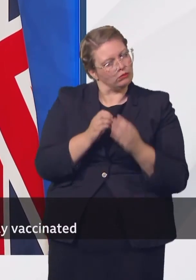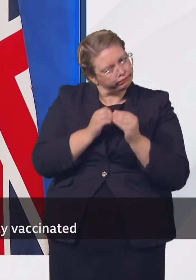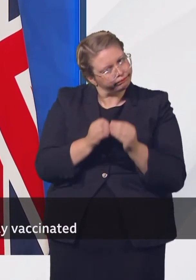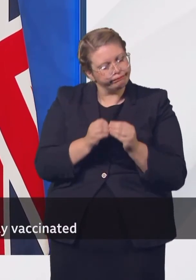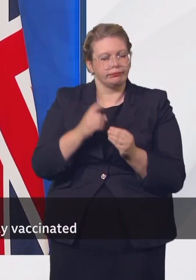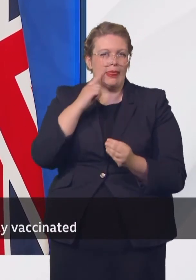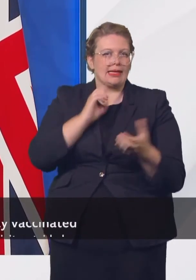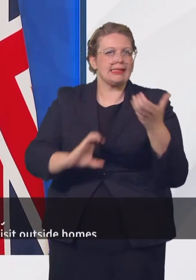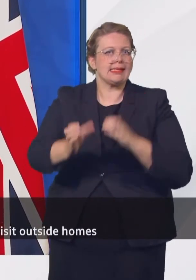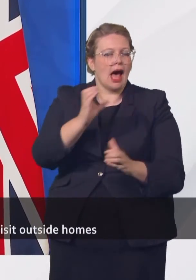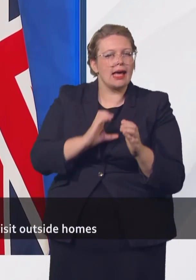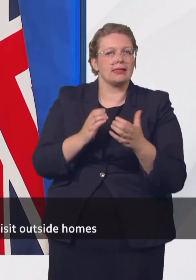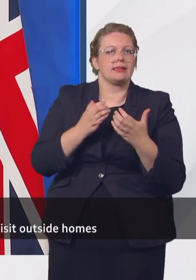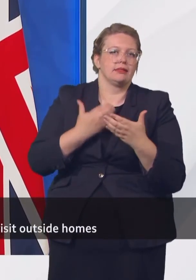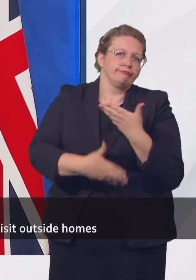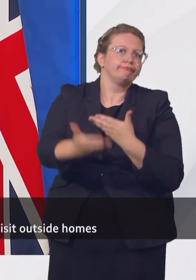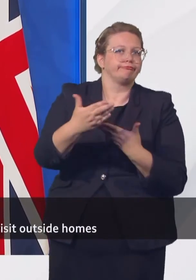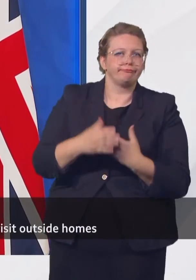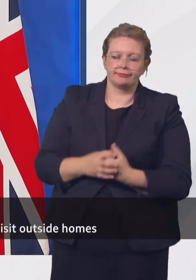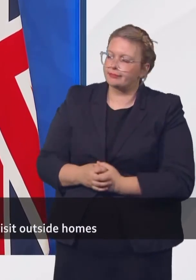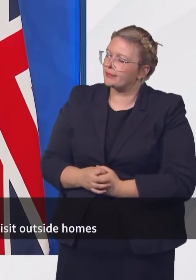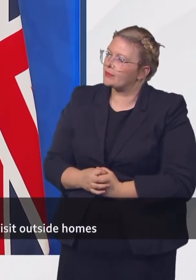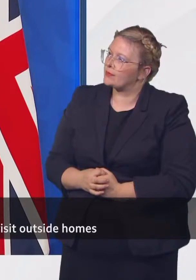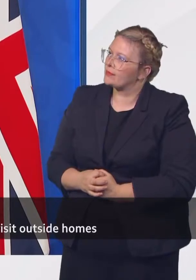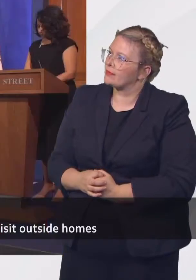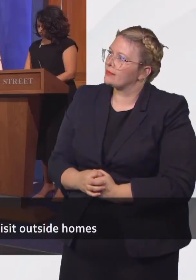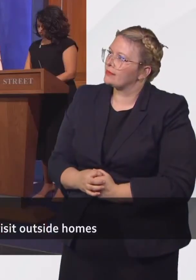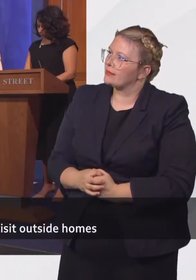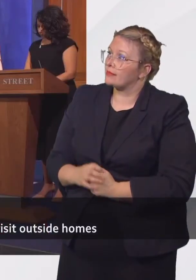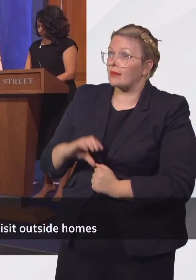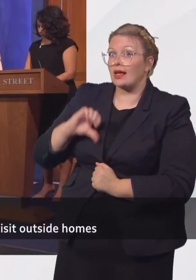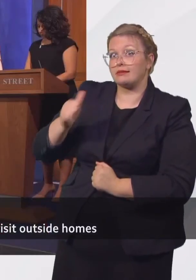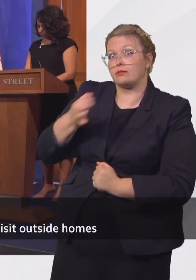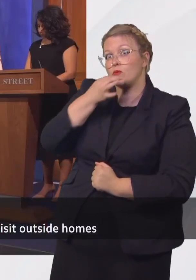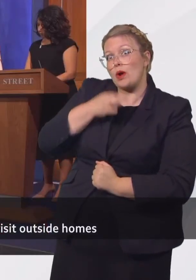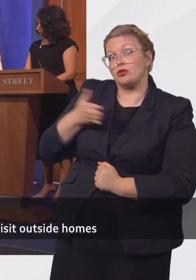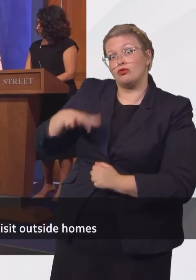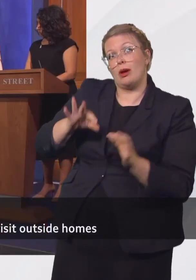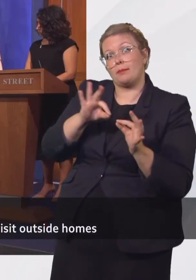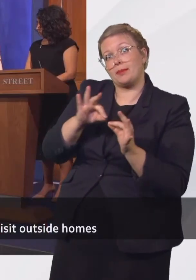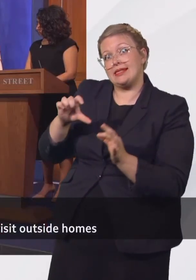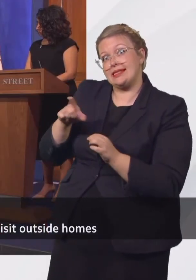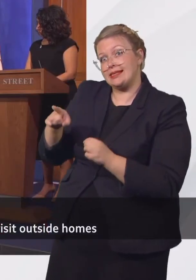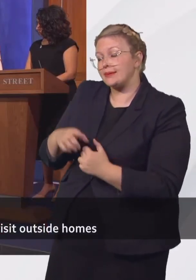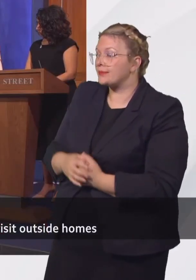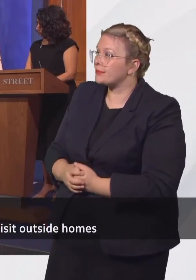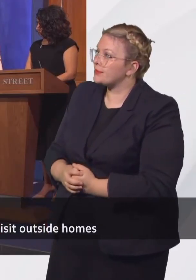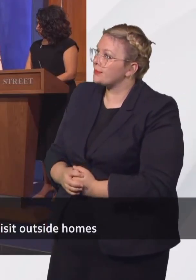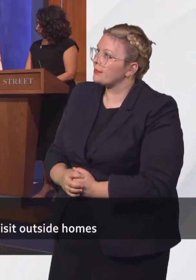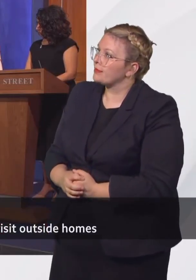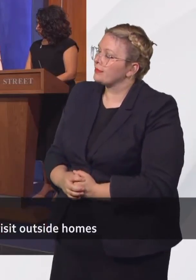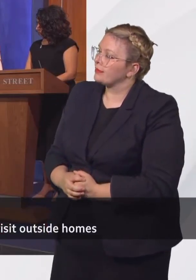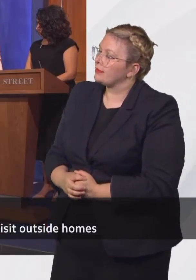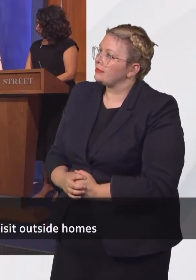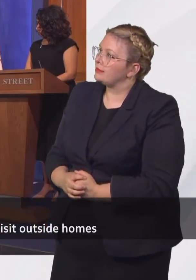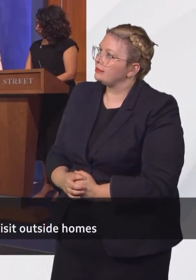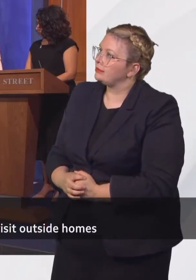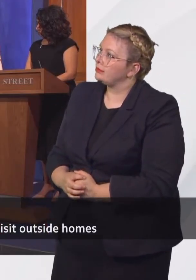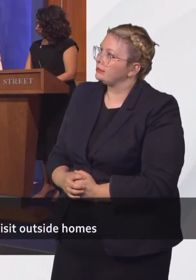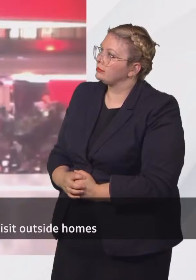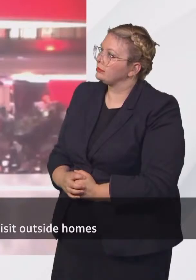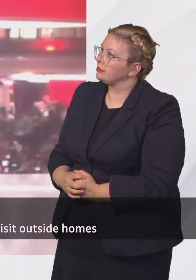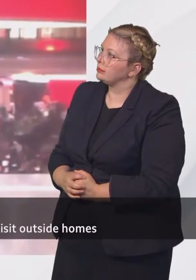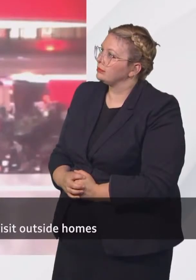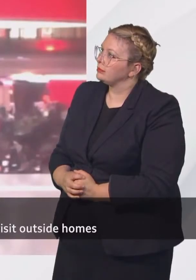much about. The next question is from Laura Koonsberg at the BBC. Thank you very much, Secretary of